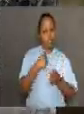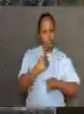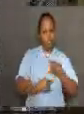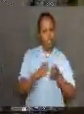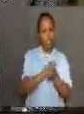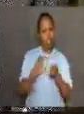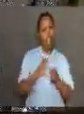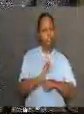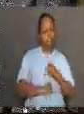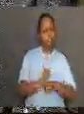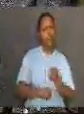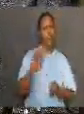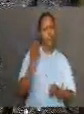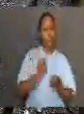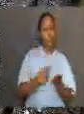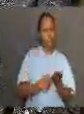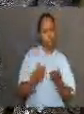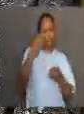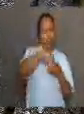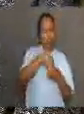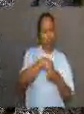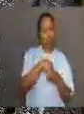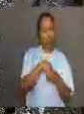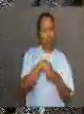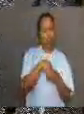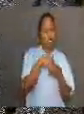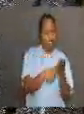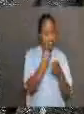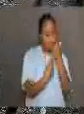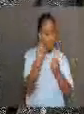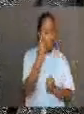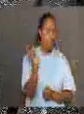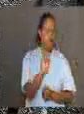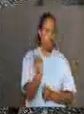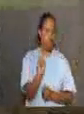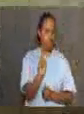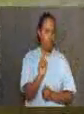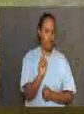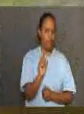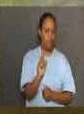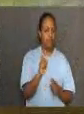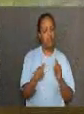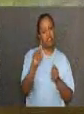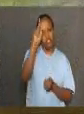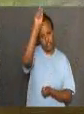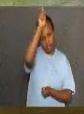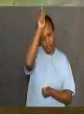genocide. These include, but are not limited to,